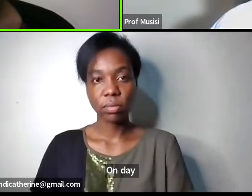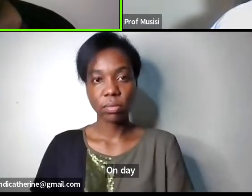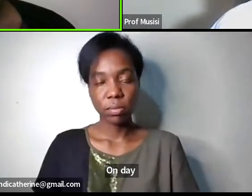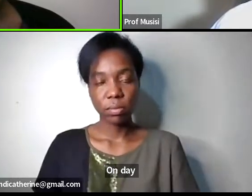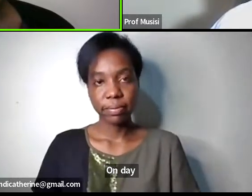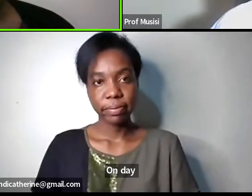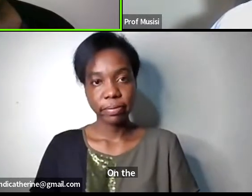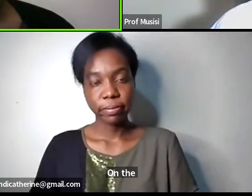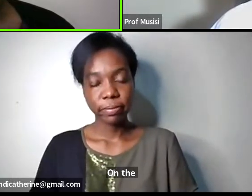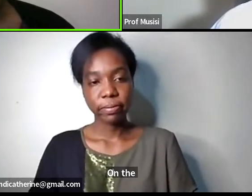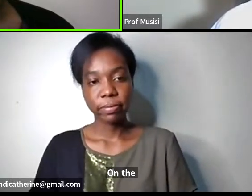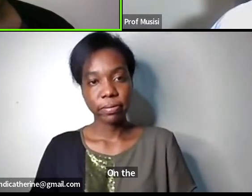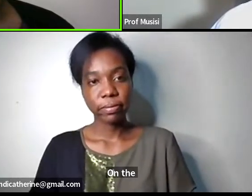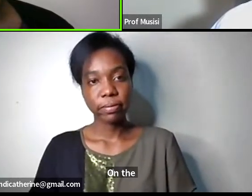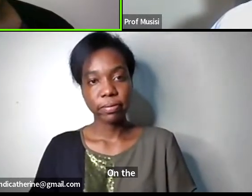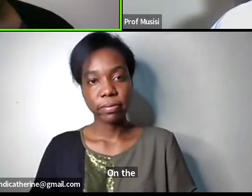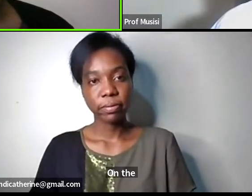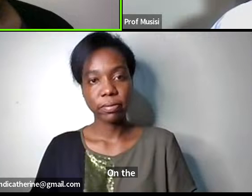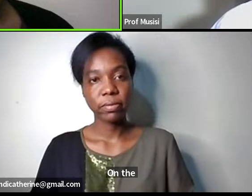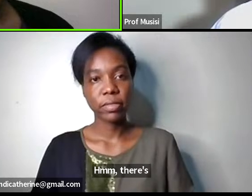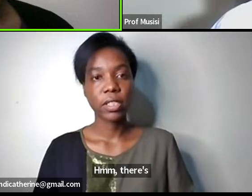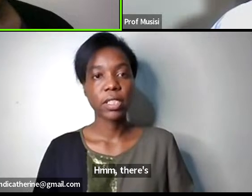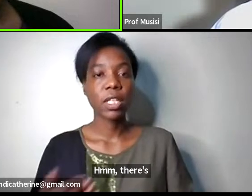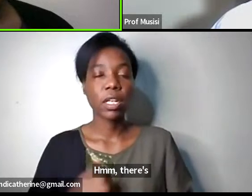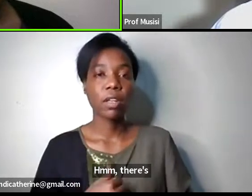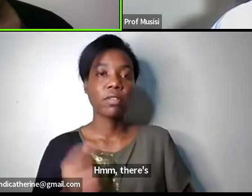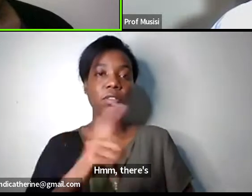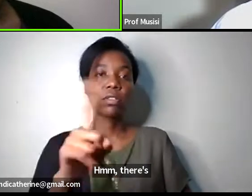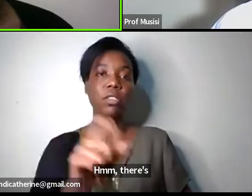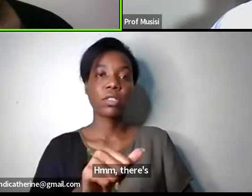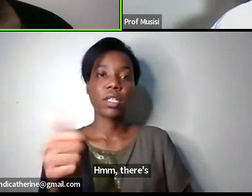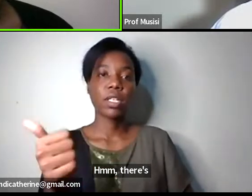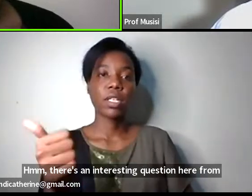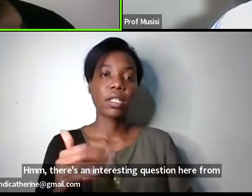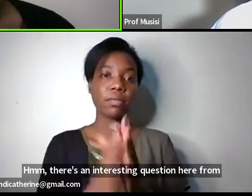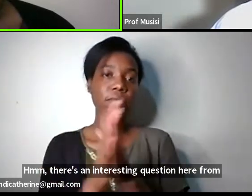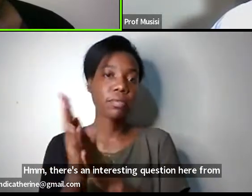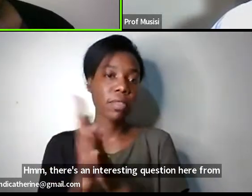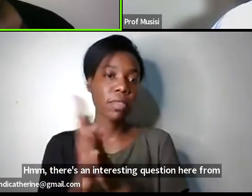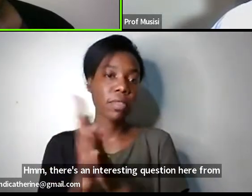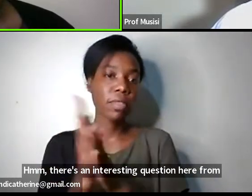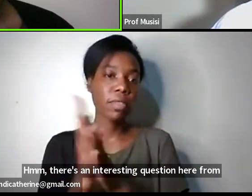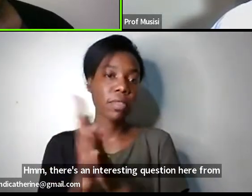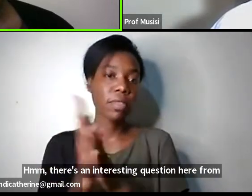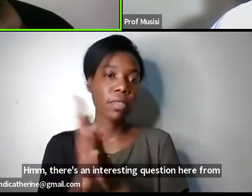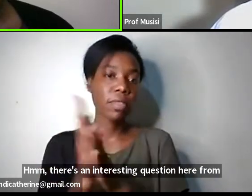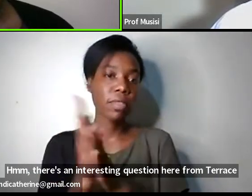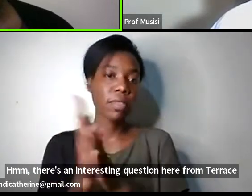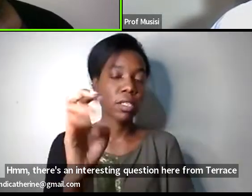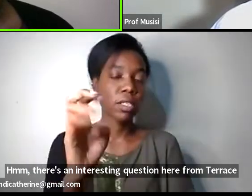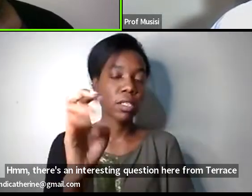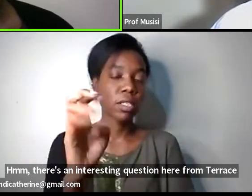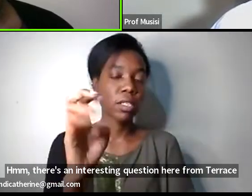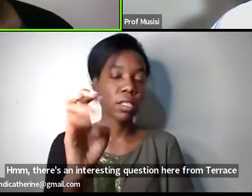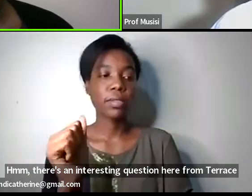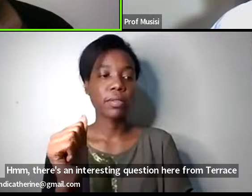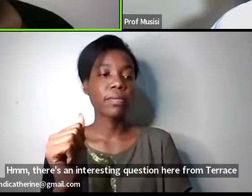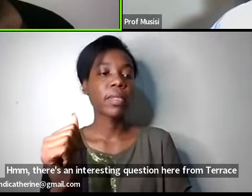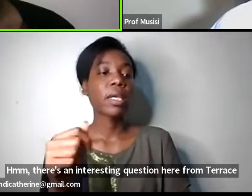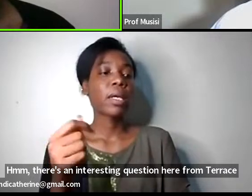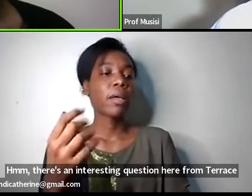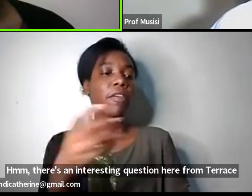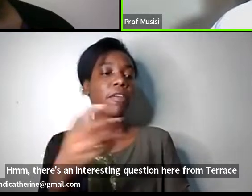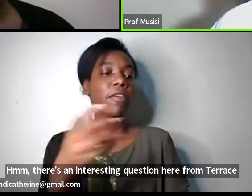there. Prof, there's an interesting question here from Teresia. It says, my father has been diagnosed with